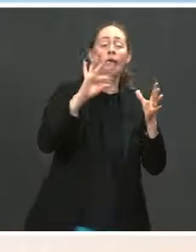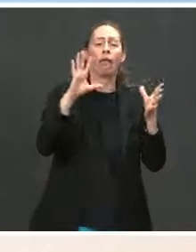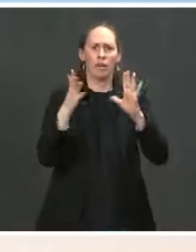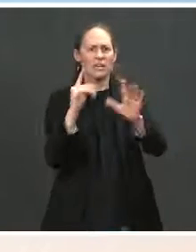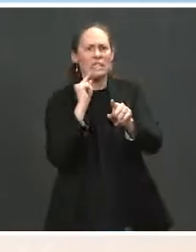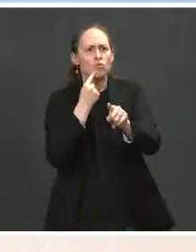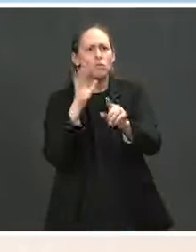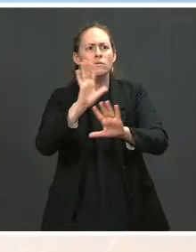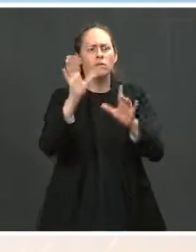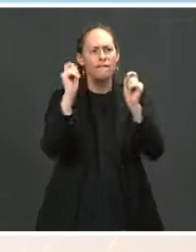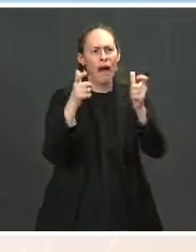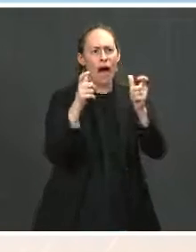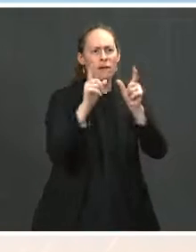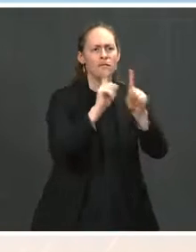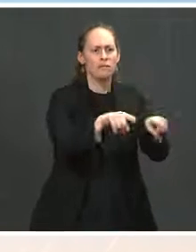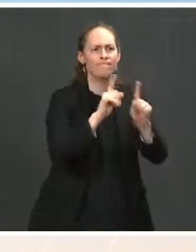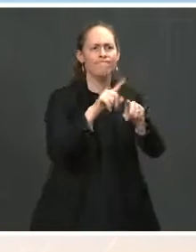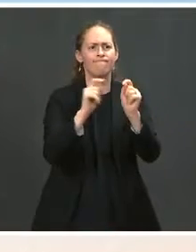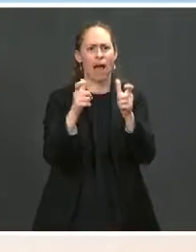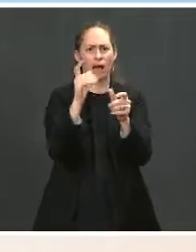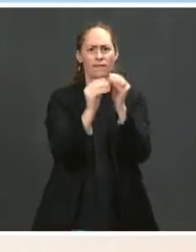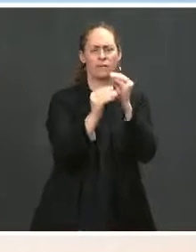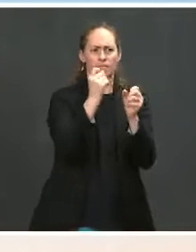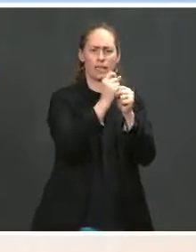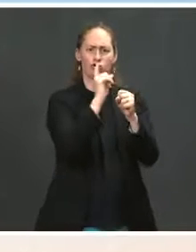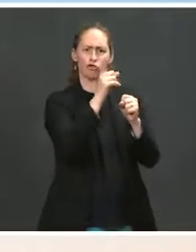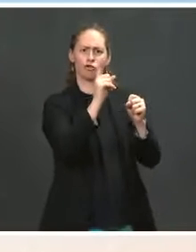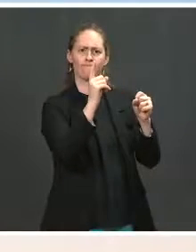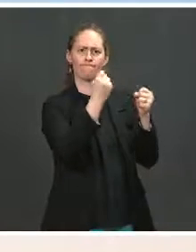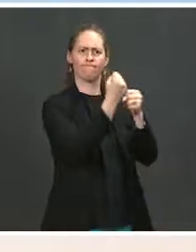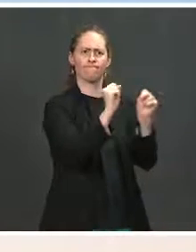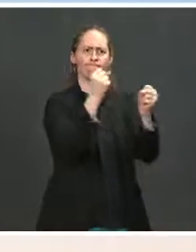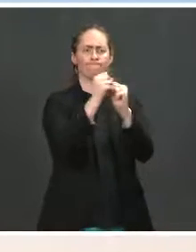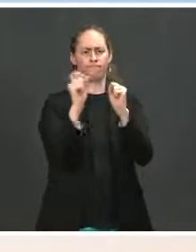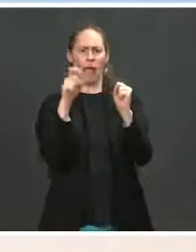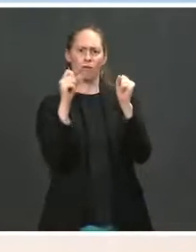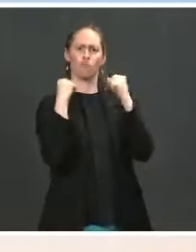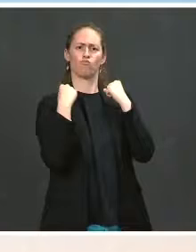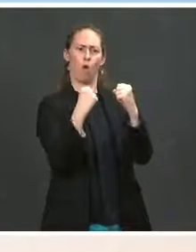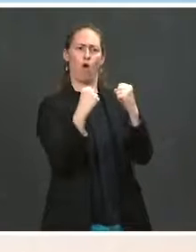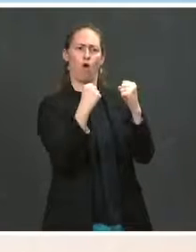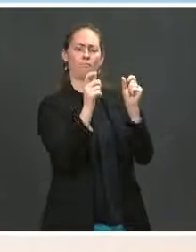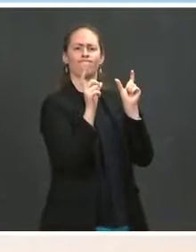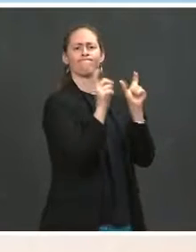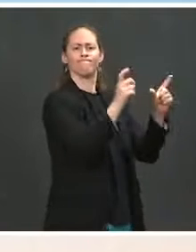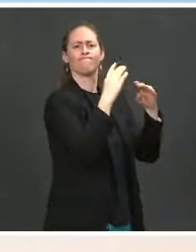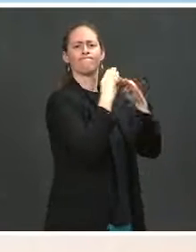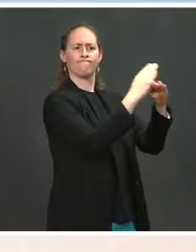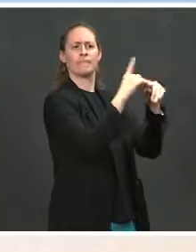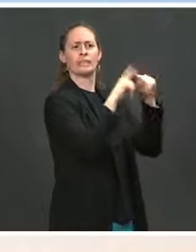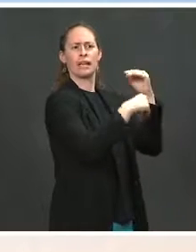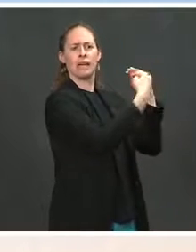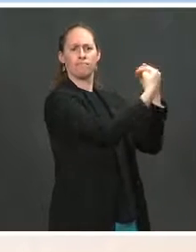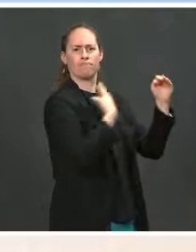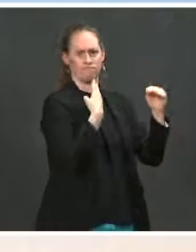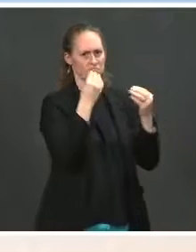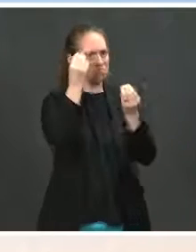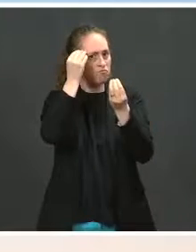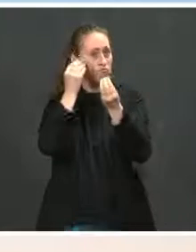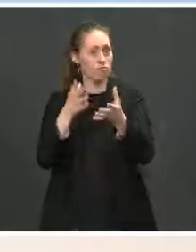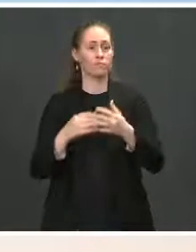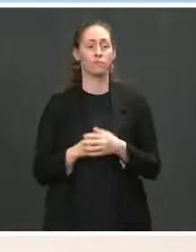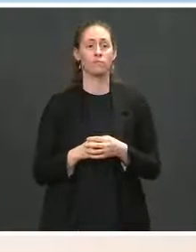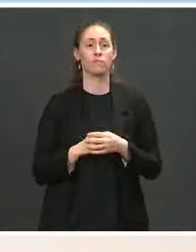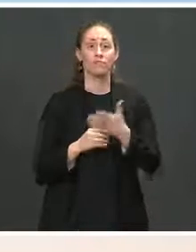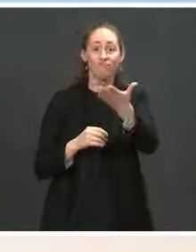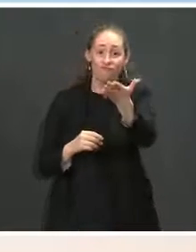these patches and report to the Cybersecurity and Infrastructure Security Agency. That, Alex. Thanks, Jen. Can you